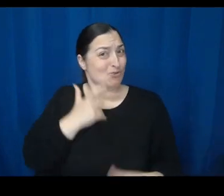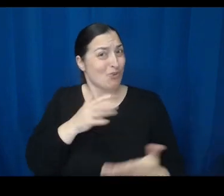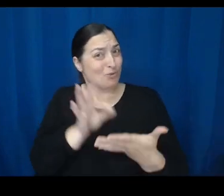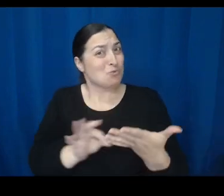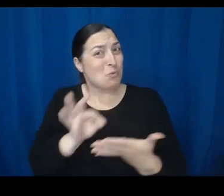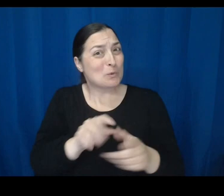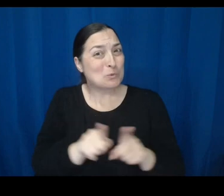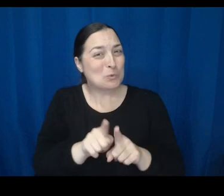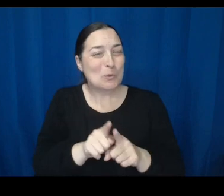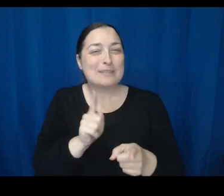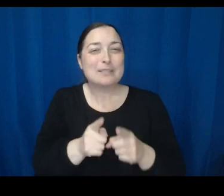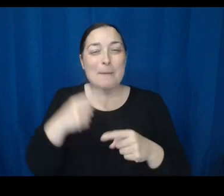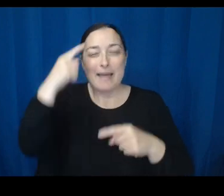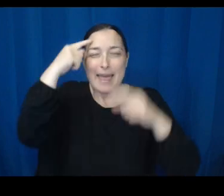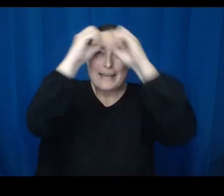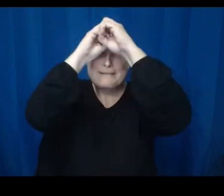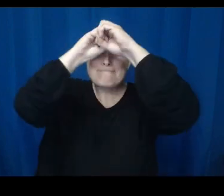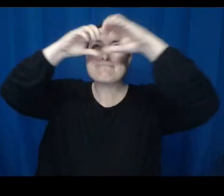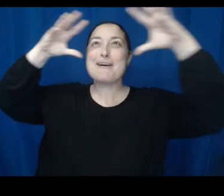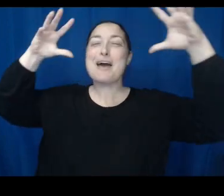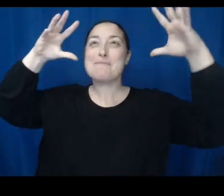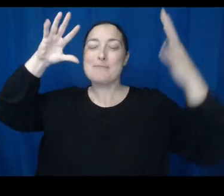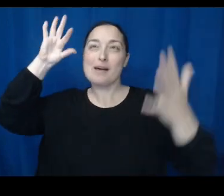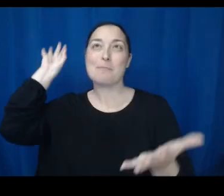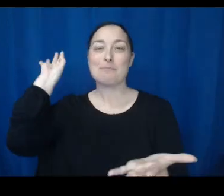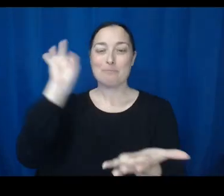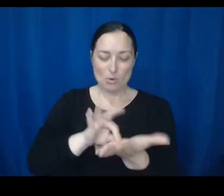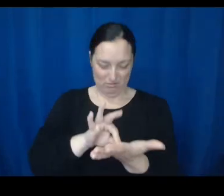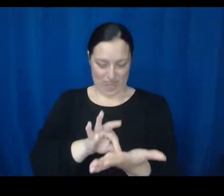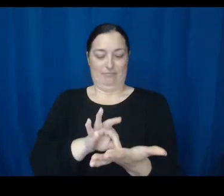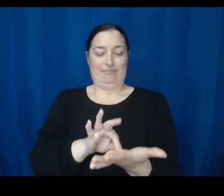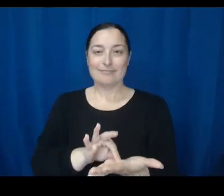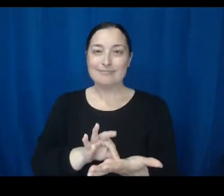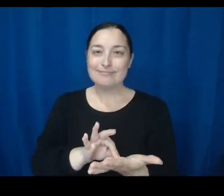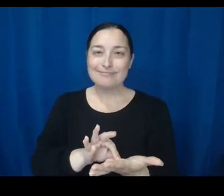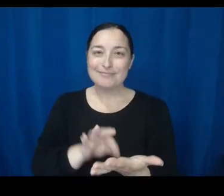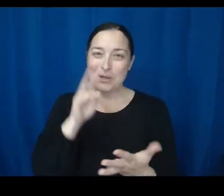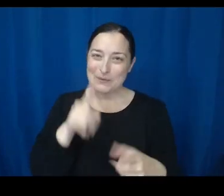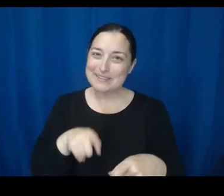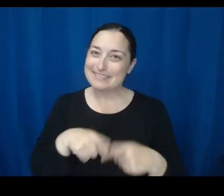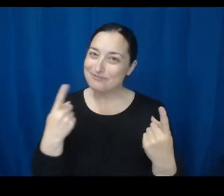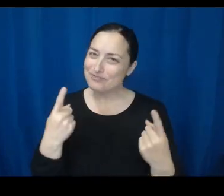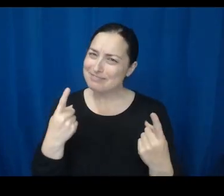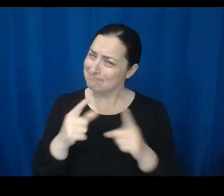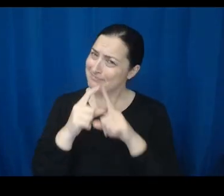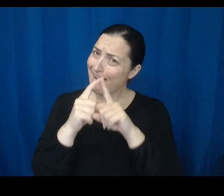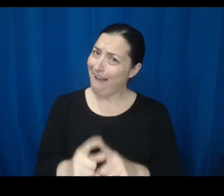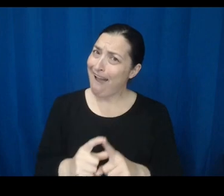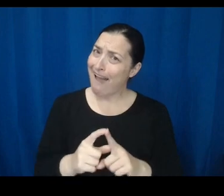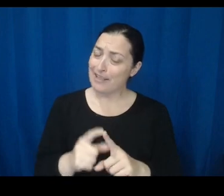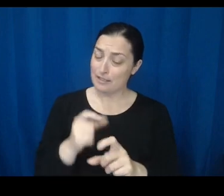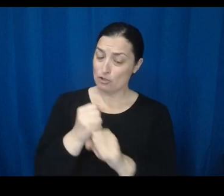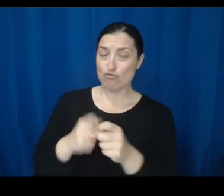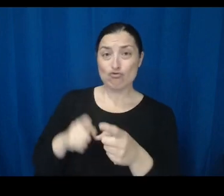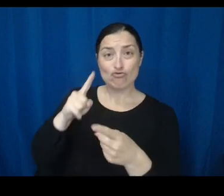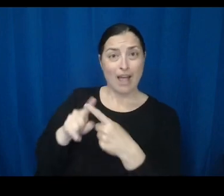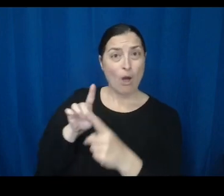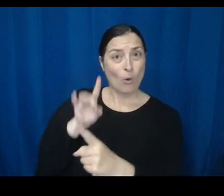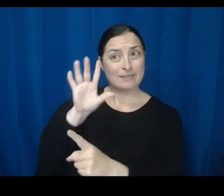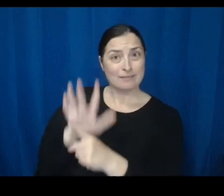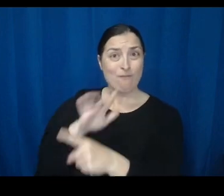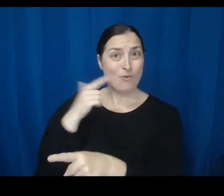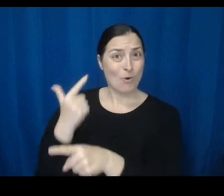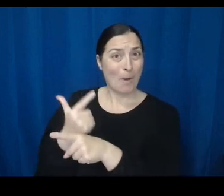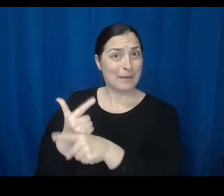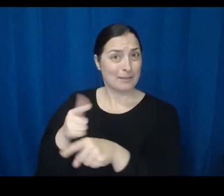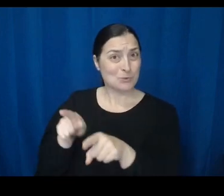ideas in your head, but then realizing it on the page is quite difficult. And Grace herself said this, and again, I want to bring you her